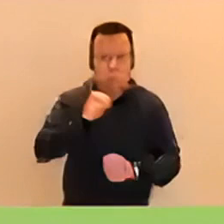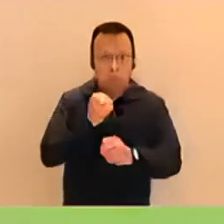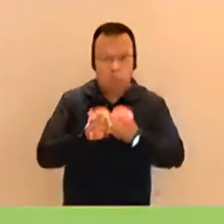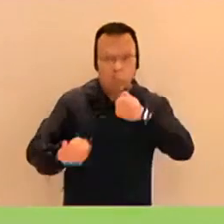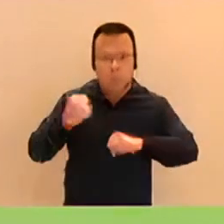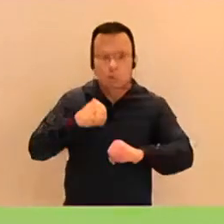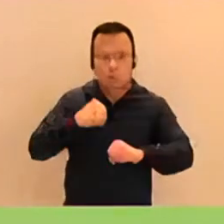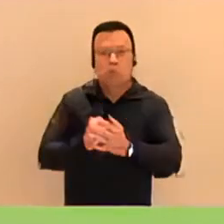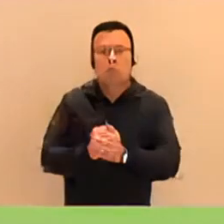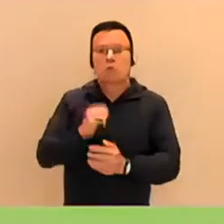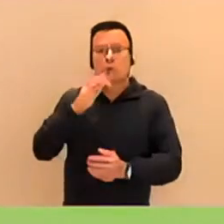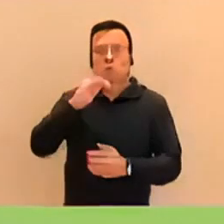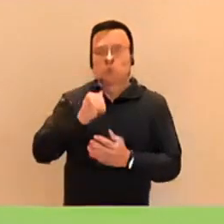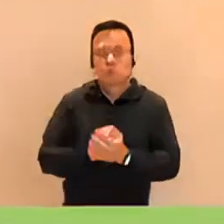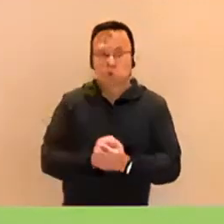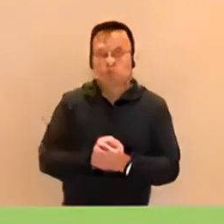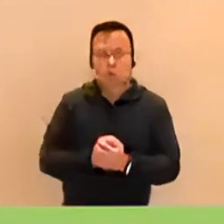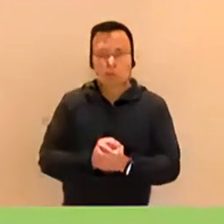biodiversity.